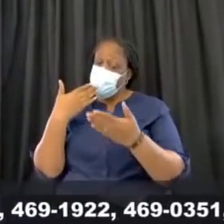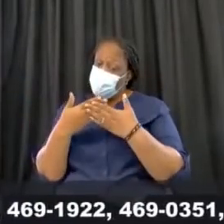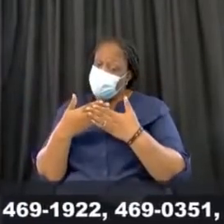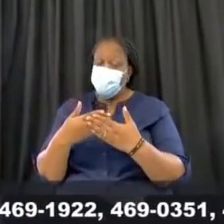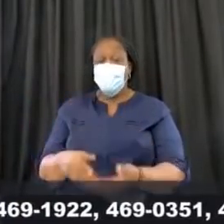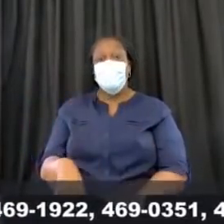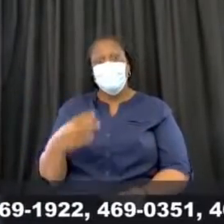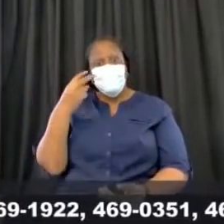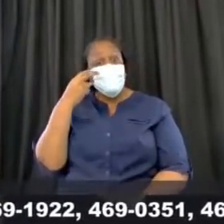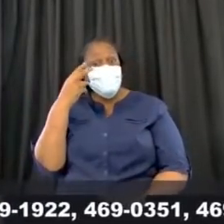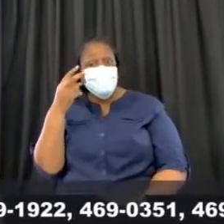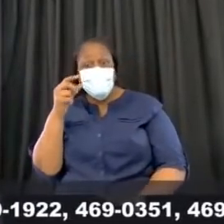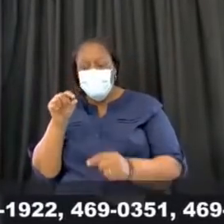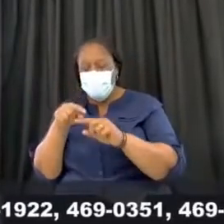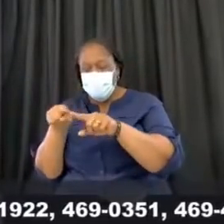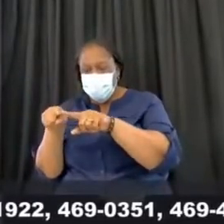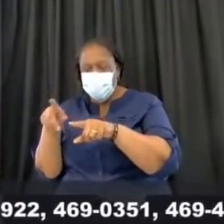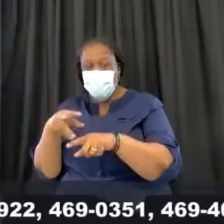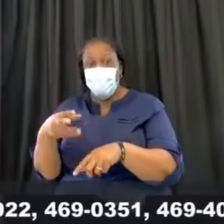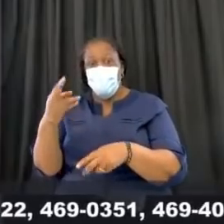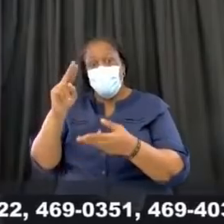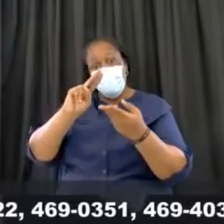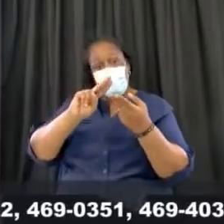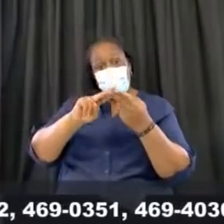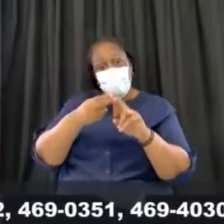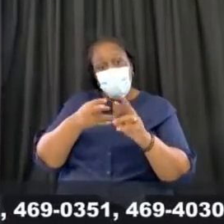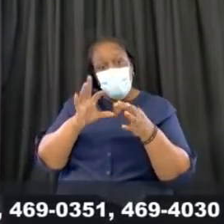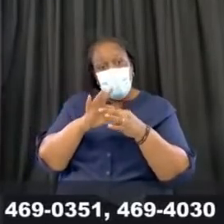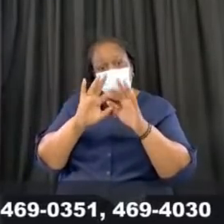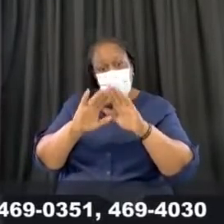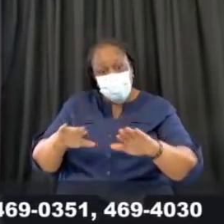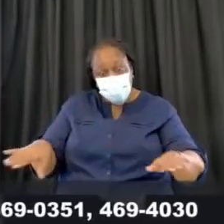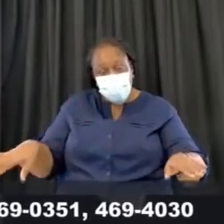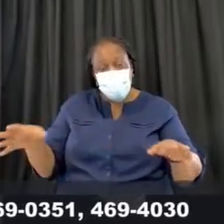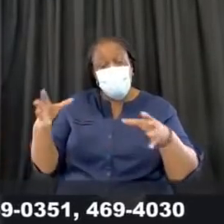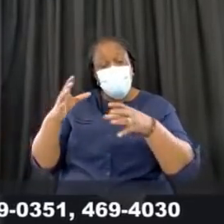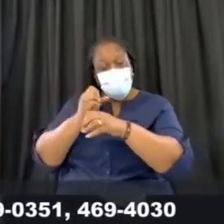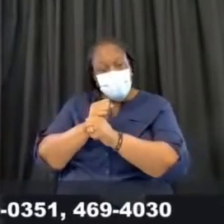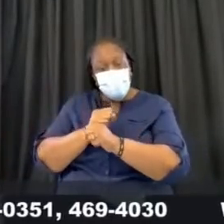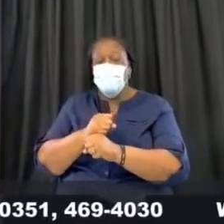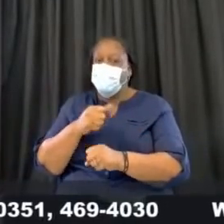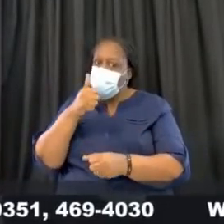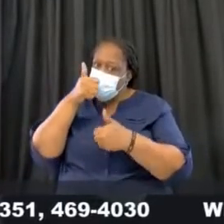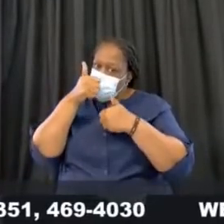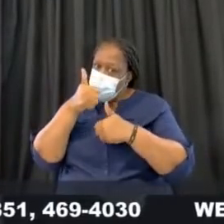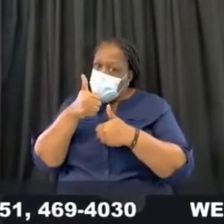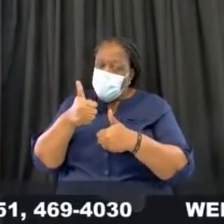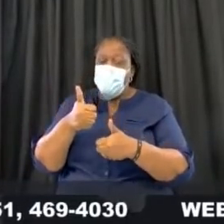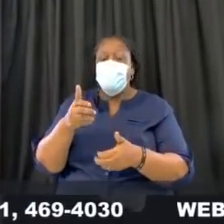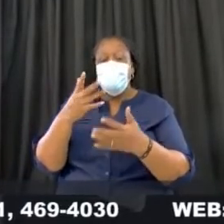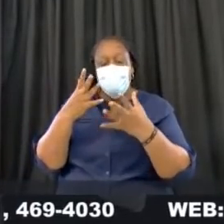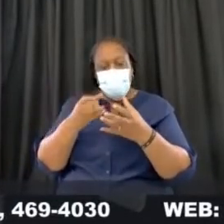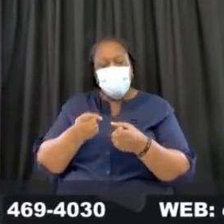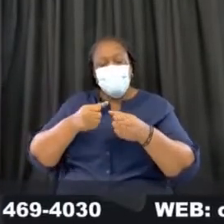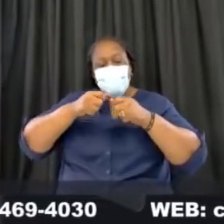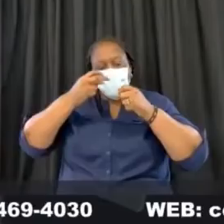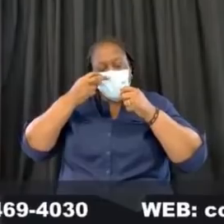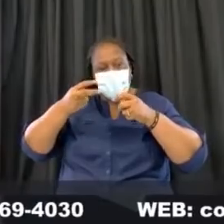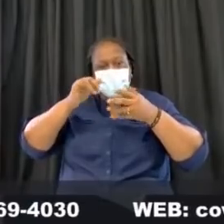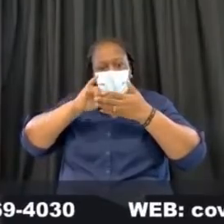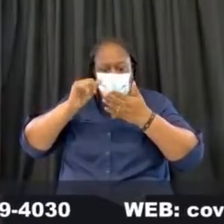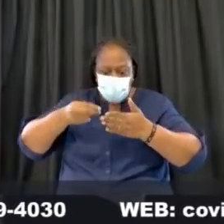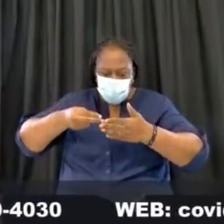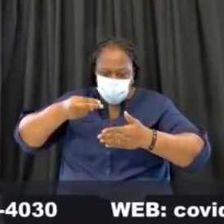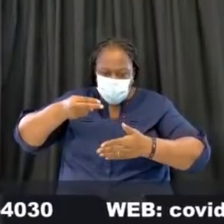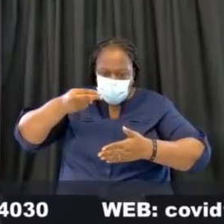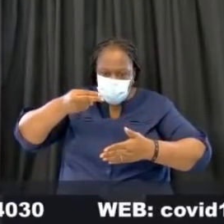17-year-olds is now increased. I think we're at 2.5% as of yesterday. I want to see that continue to rise. And the way we